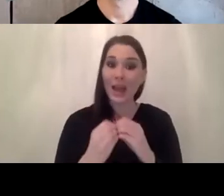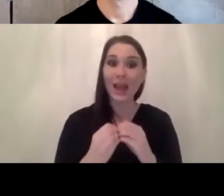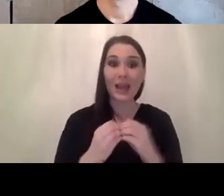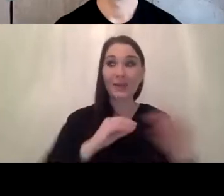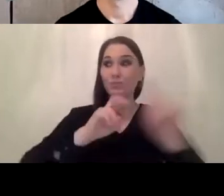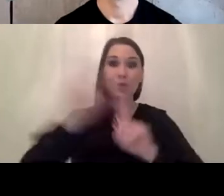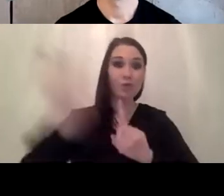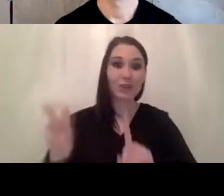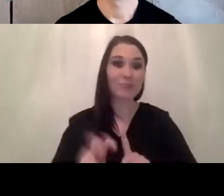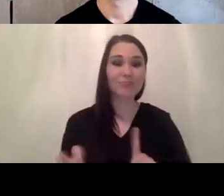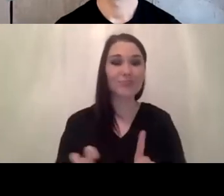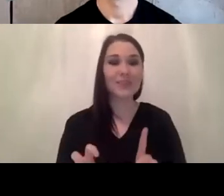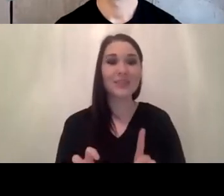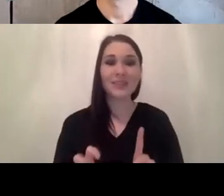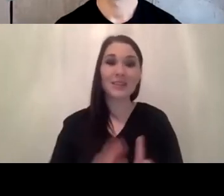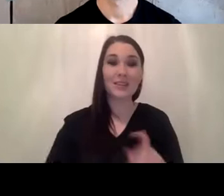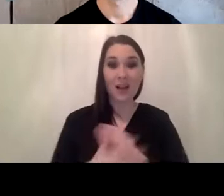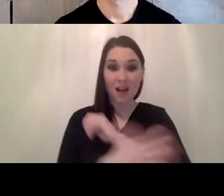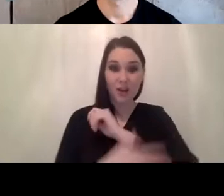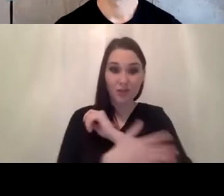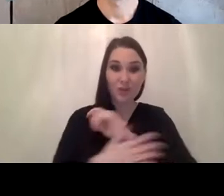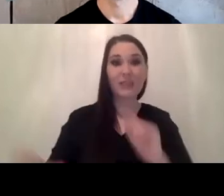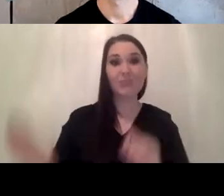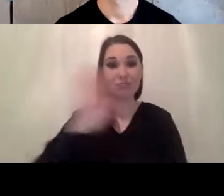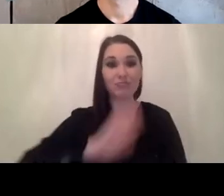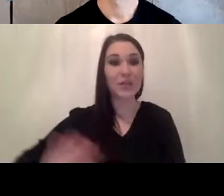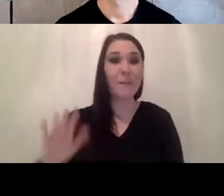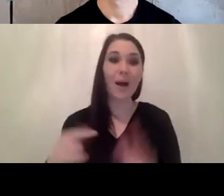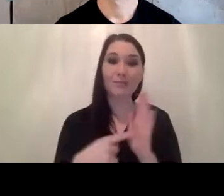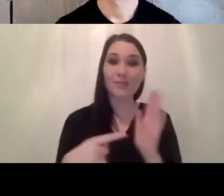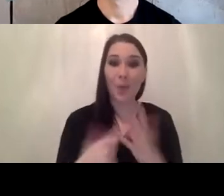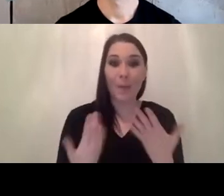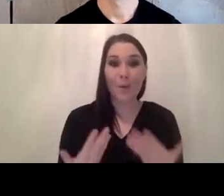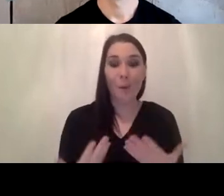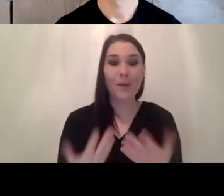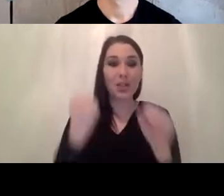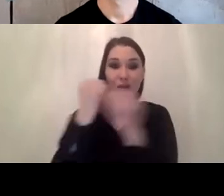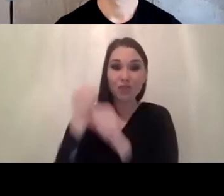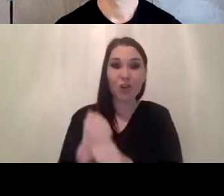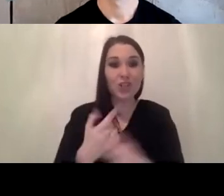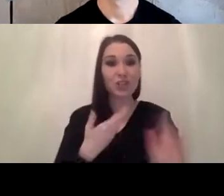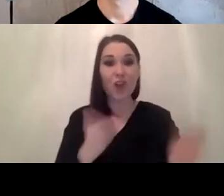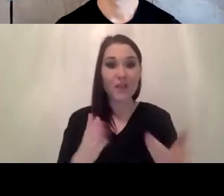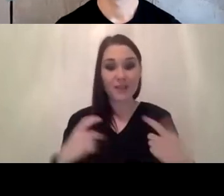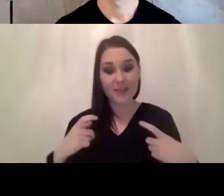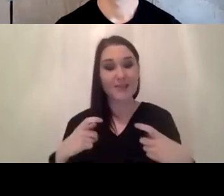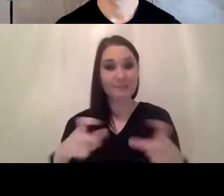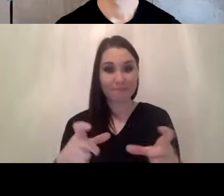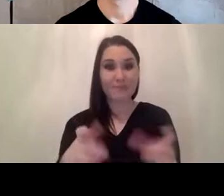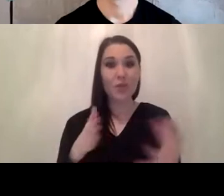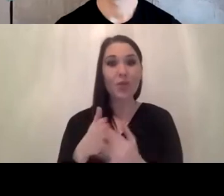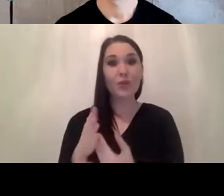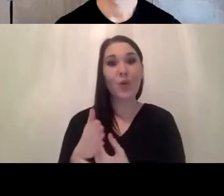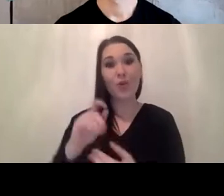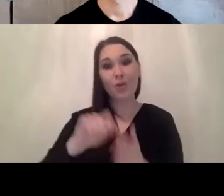as well. But pretty vital at this time with obviously the construction services continue to function throughout the pandemic